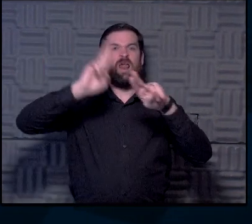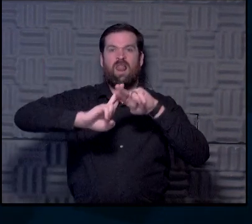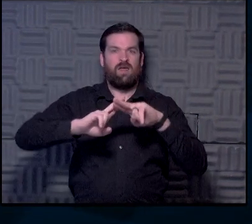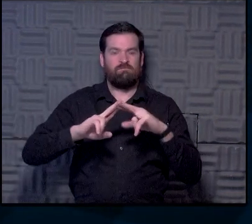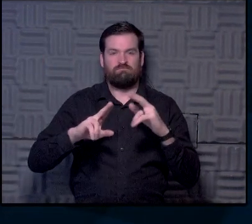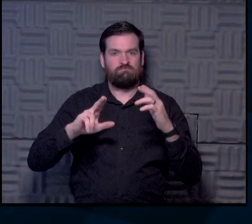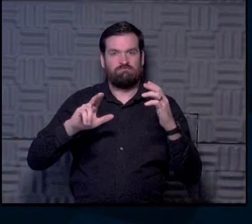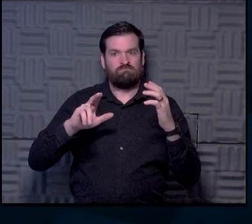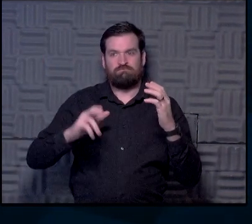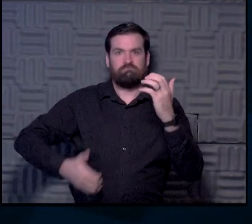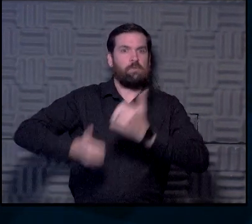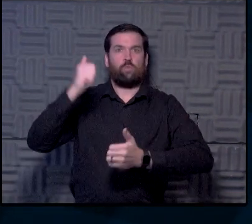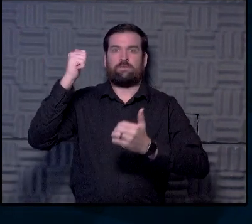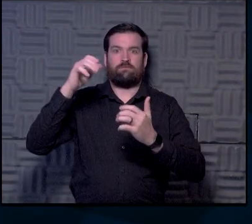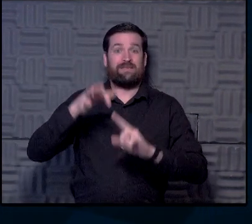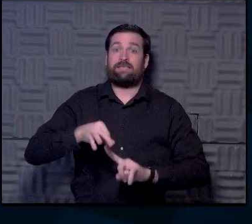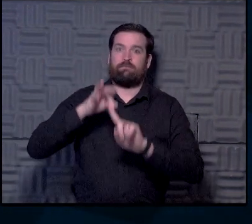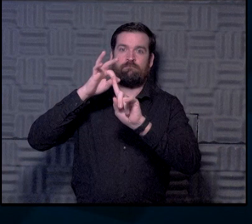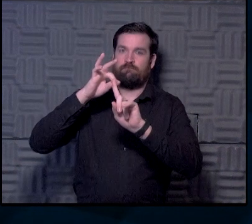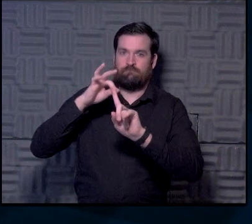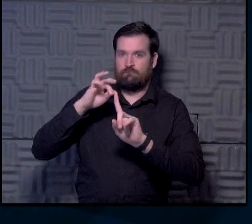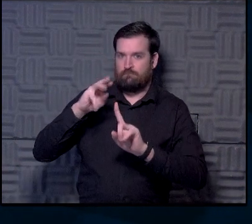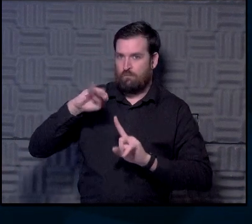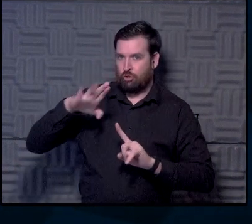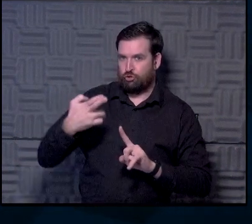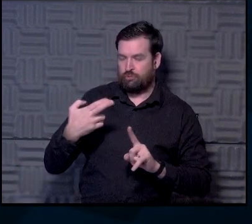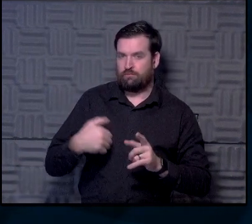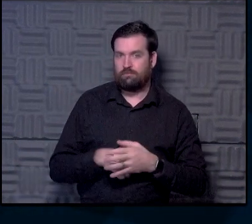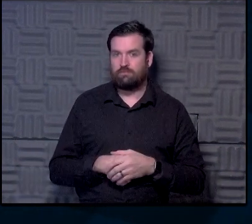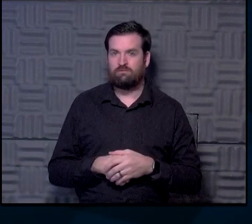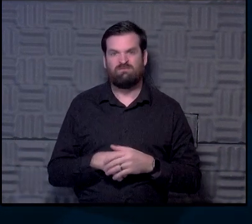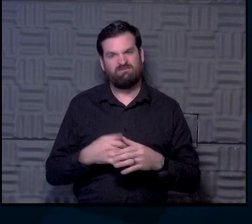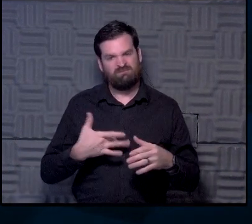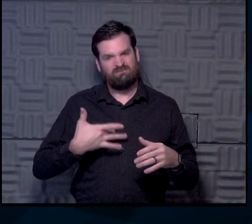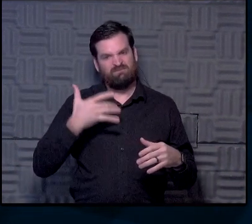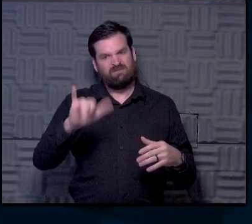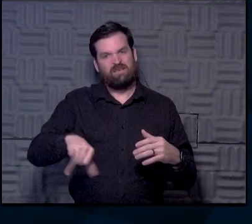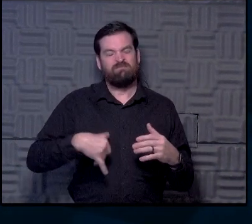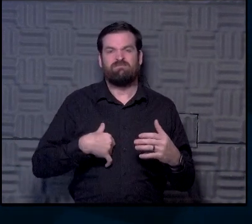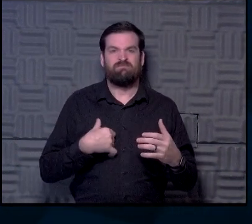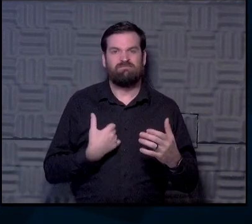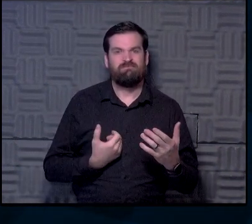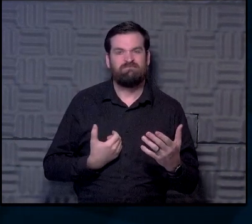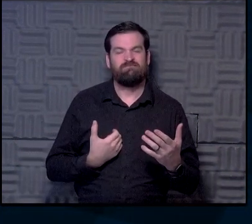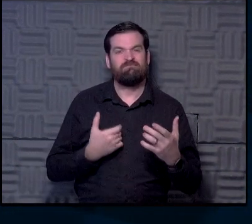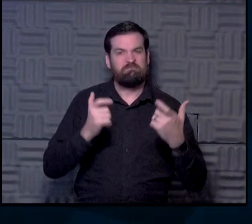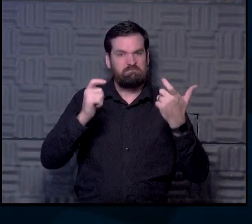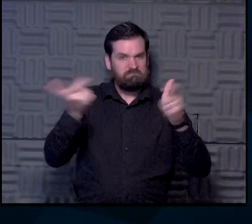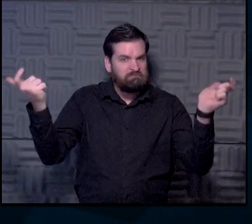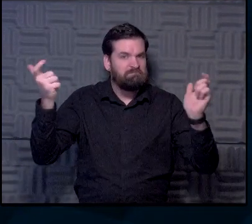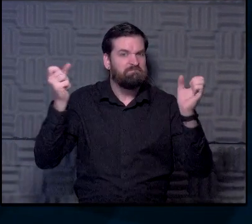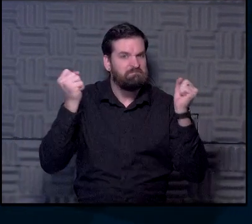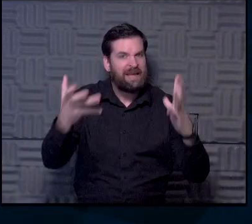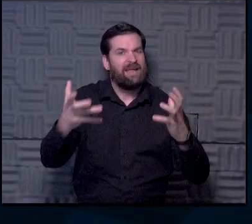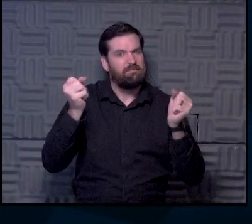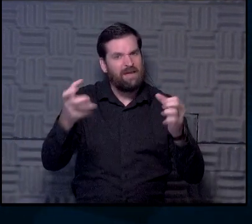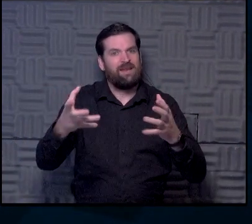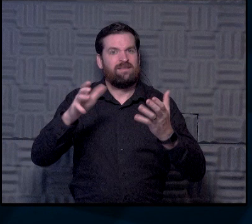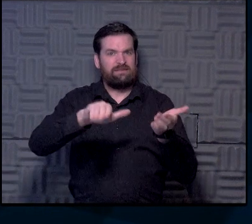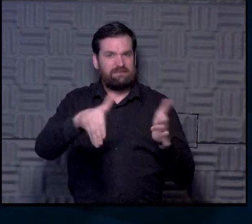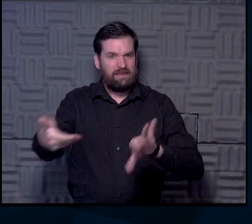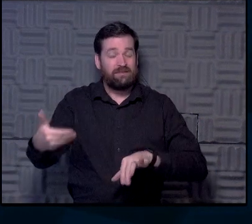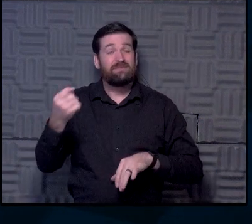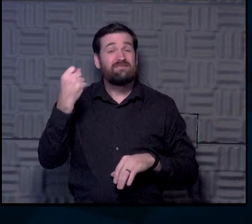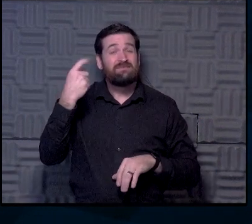in the pandemic, save March. And that's really what we've been feeling. It's become a combination, a large number of deaths,